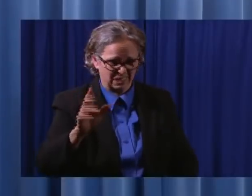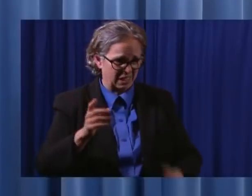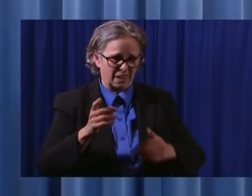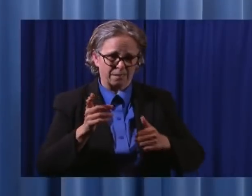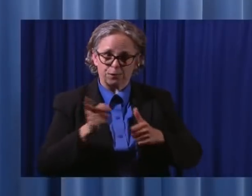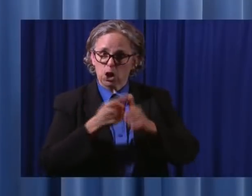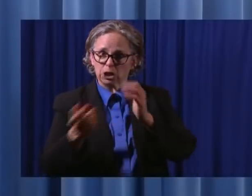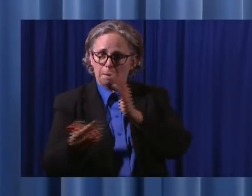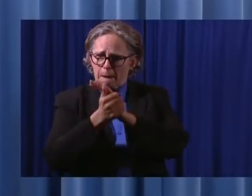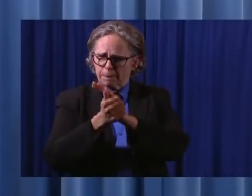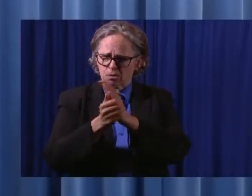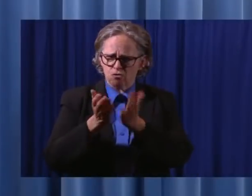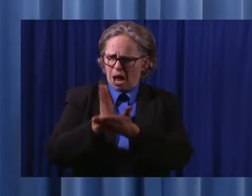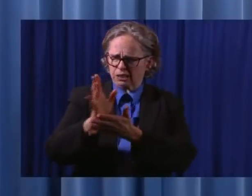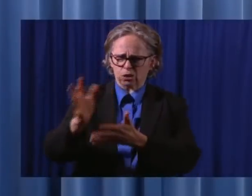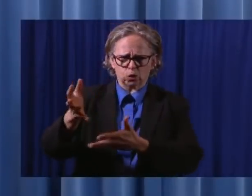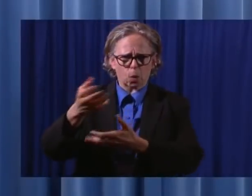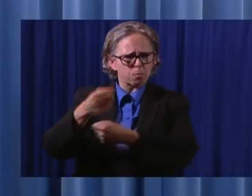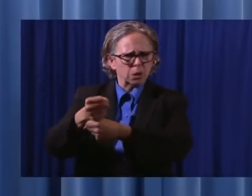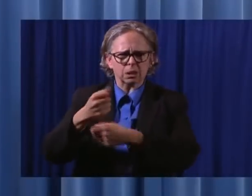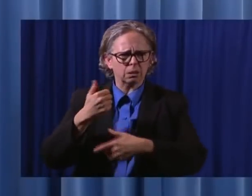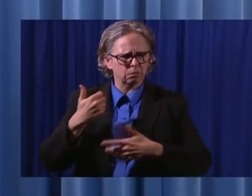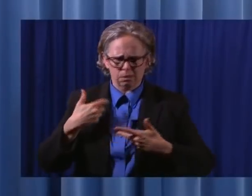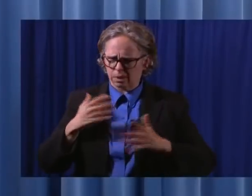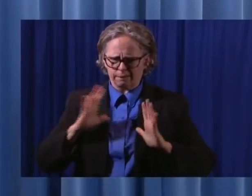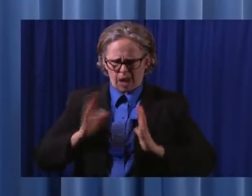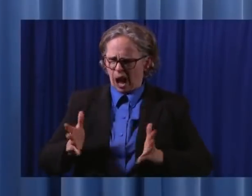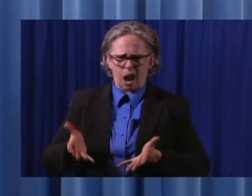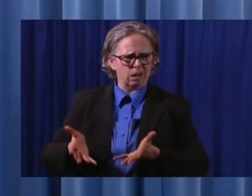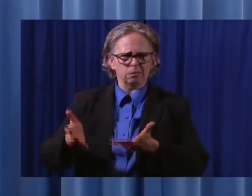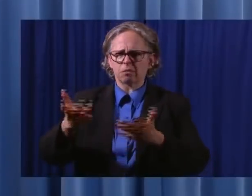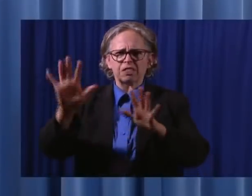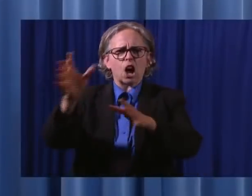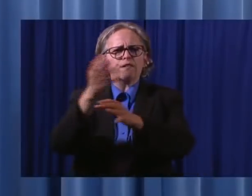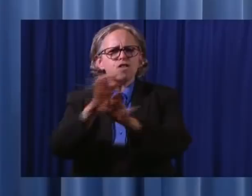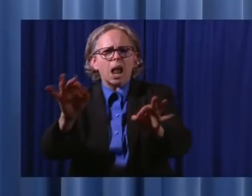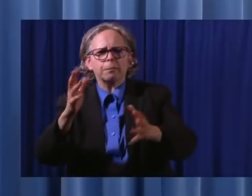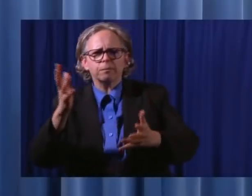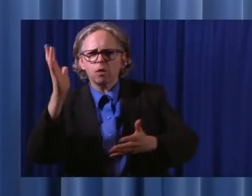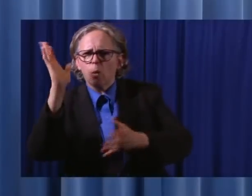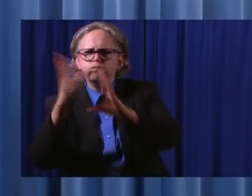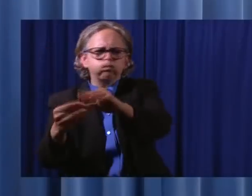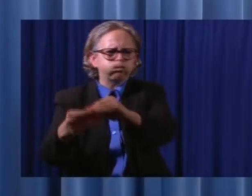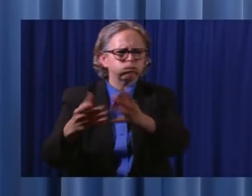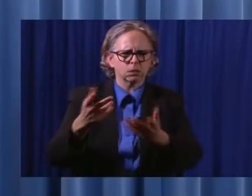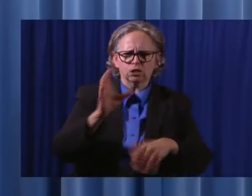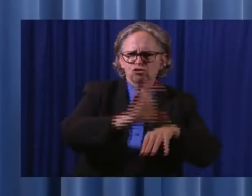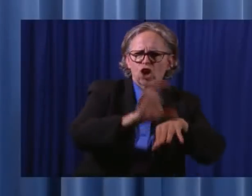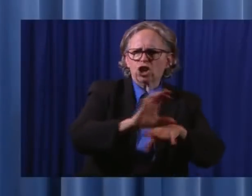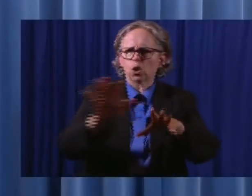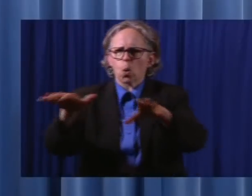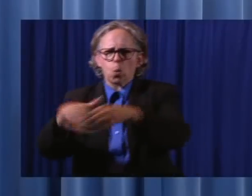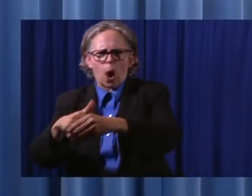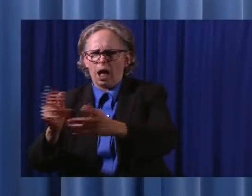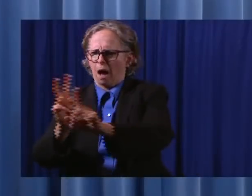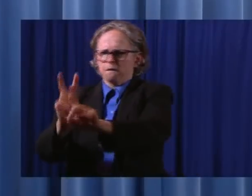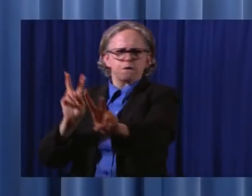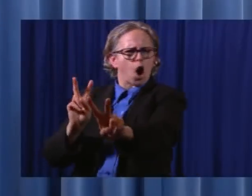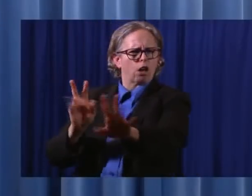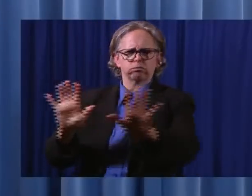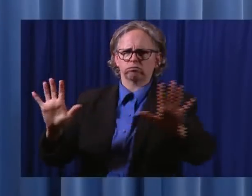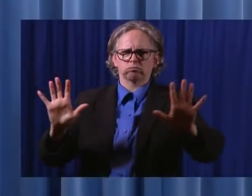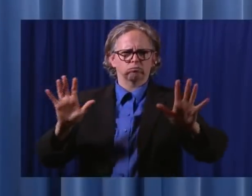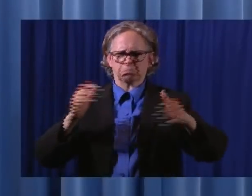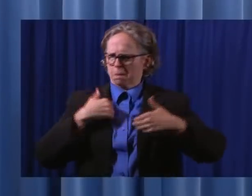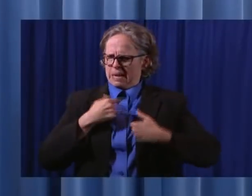infringe on people's right to go to a funeral, a wedding. We don't infringe on people's rights, and we put nothing up, no barriers. The same